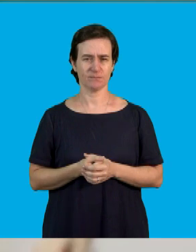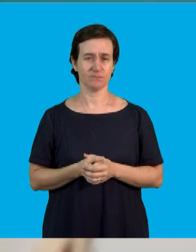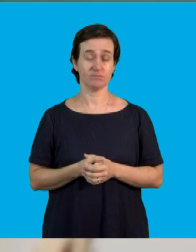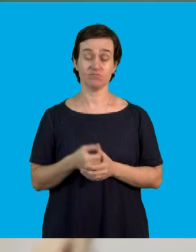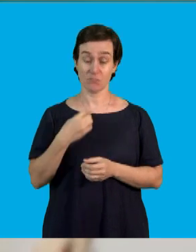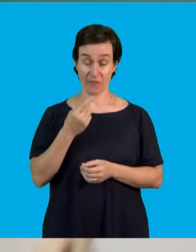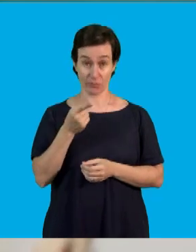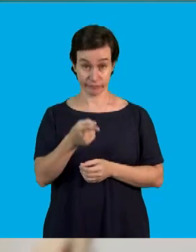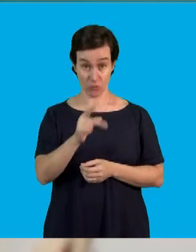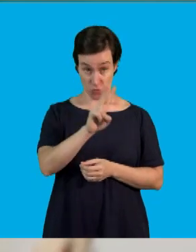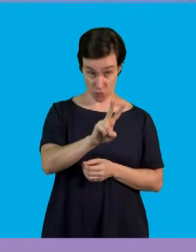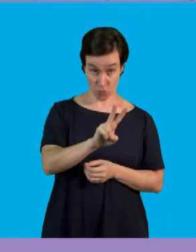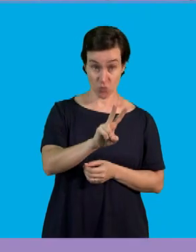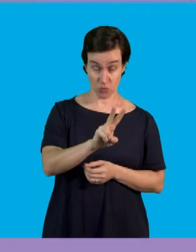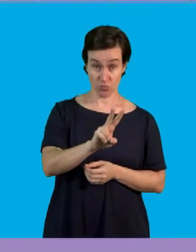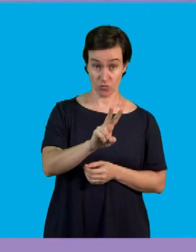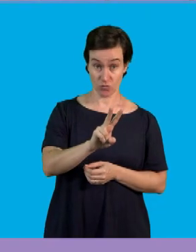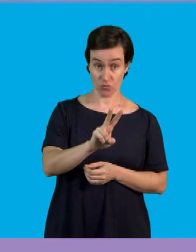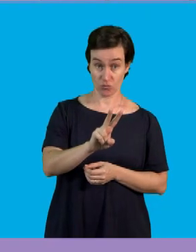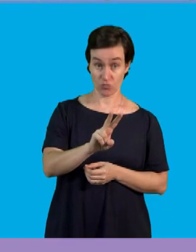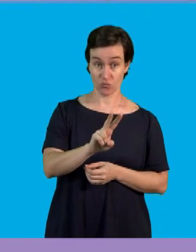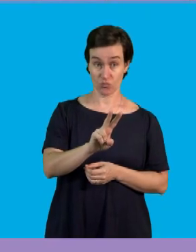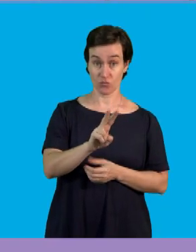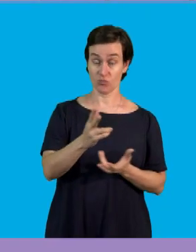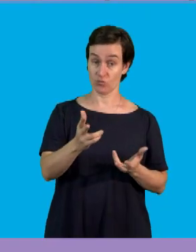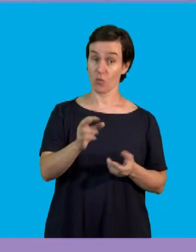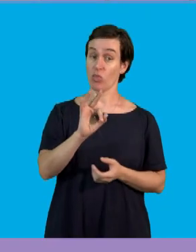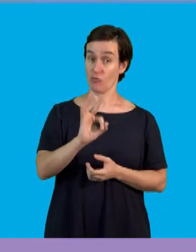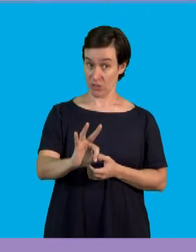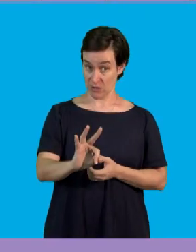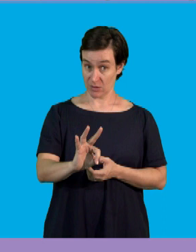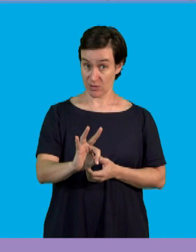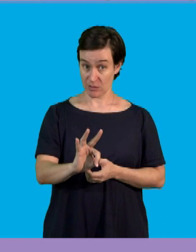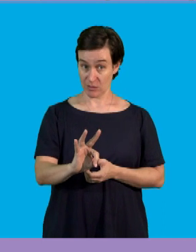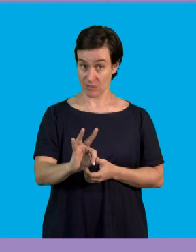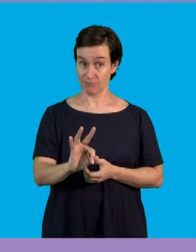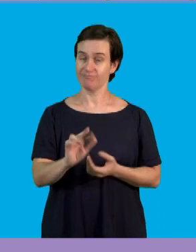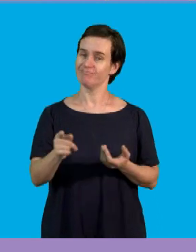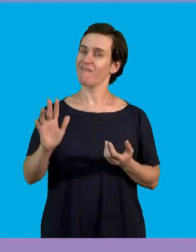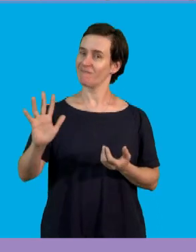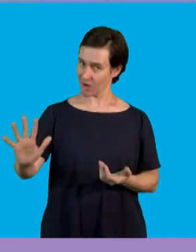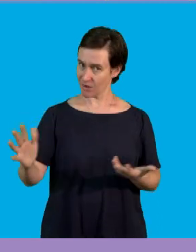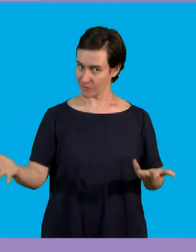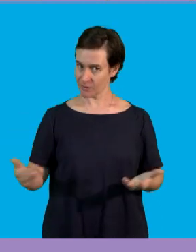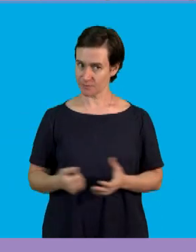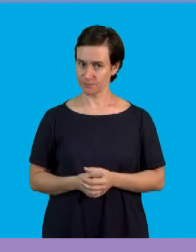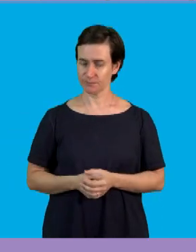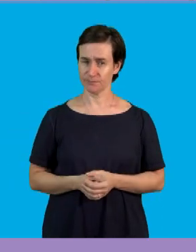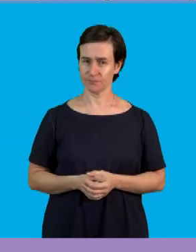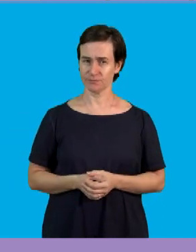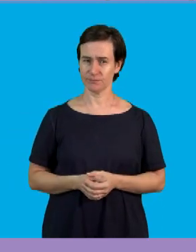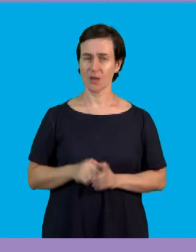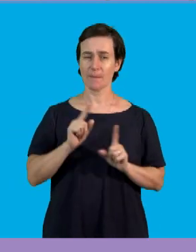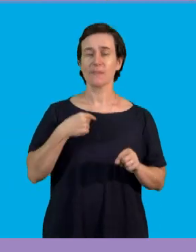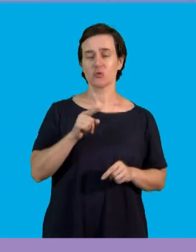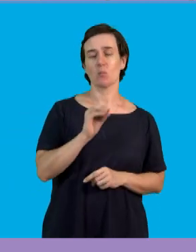prime factor, I have my 2, and I have a 3, and I also have a 5. But I